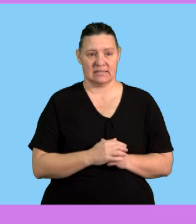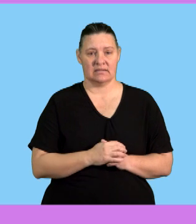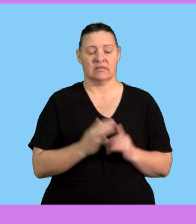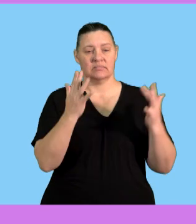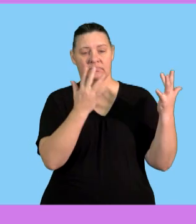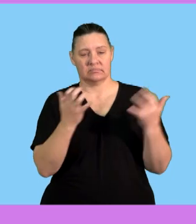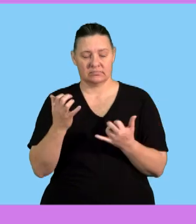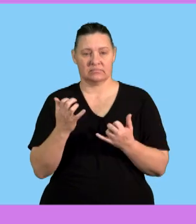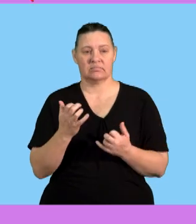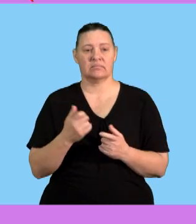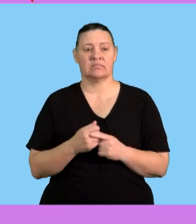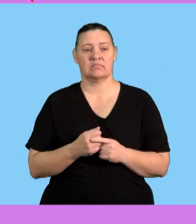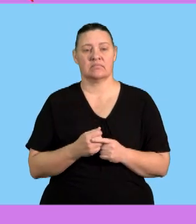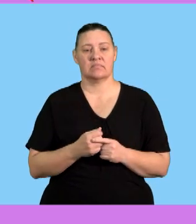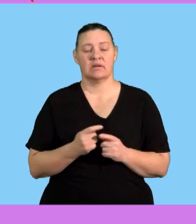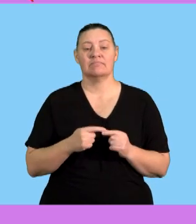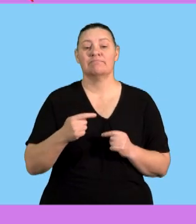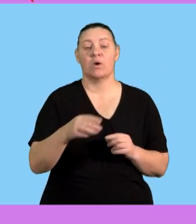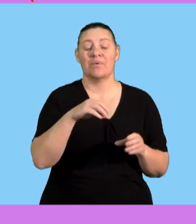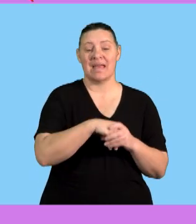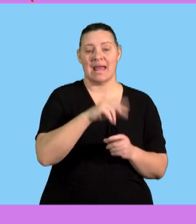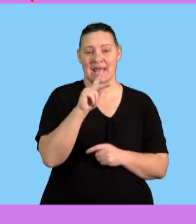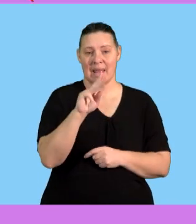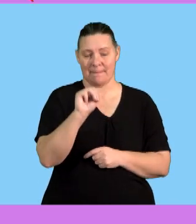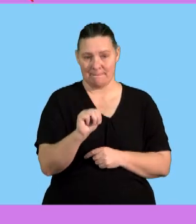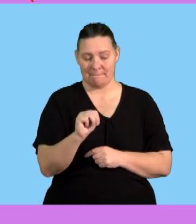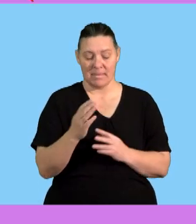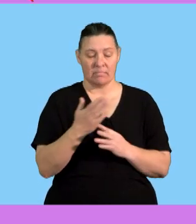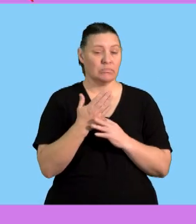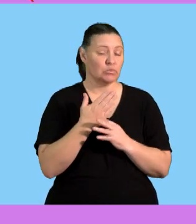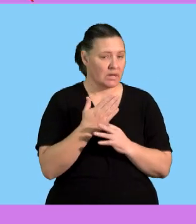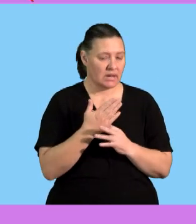Calculate the distance in kilometers between Bedford